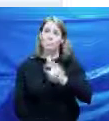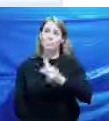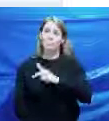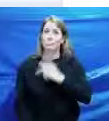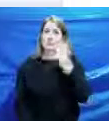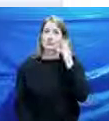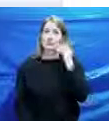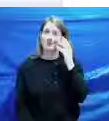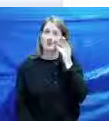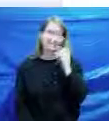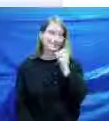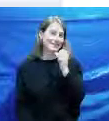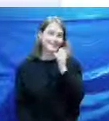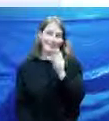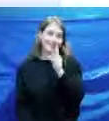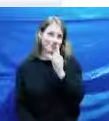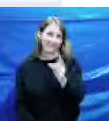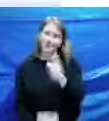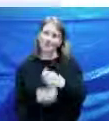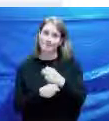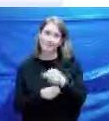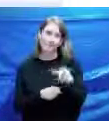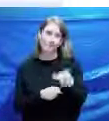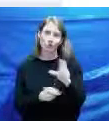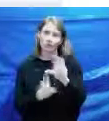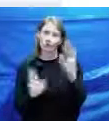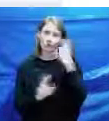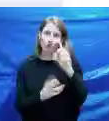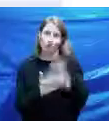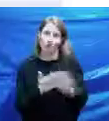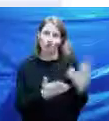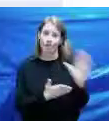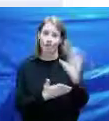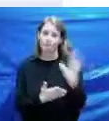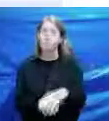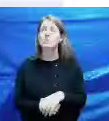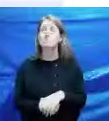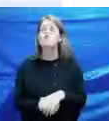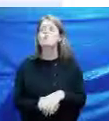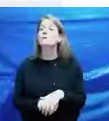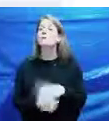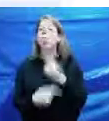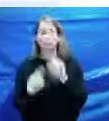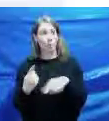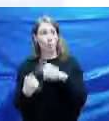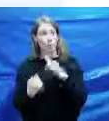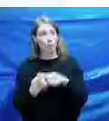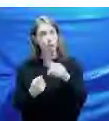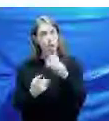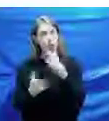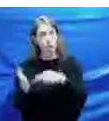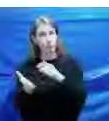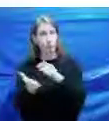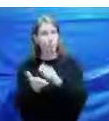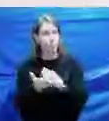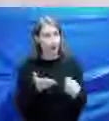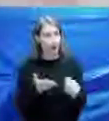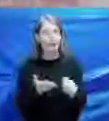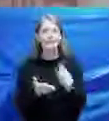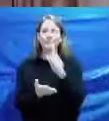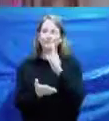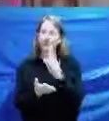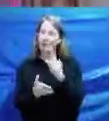always pulling evidence from the text. So if you can imagine the question existing within a science class, a social studies class,